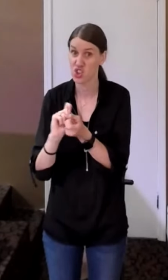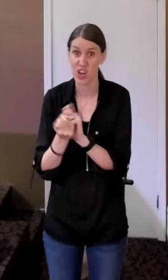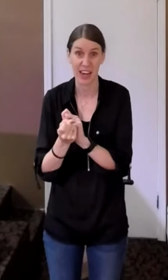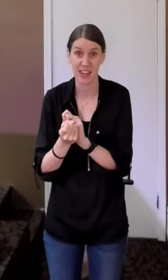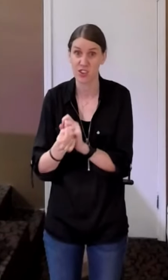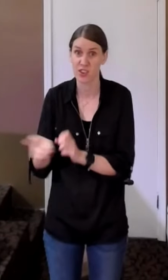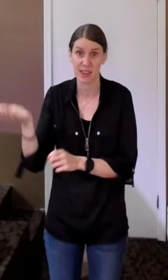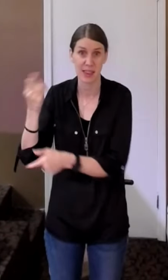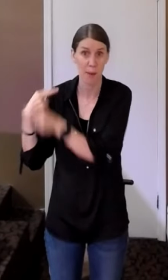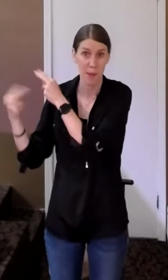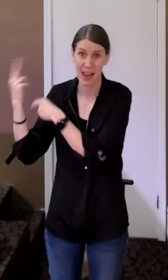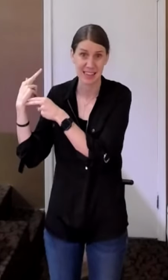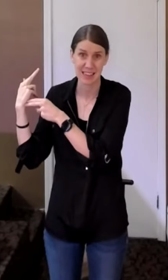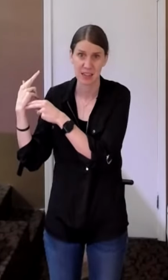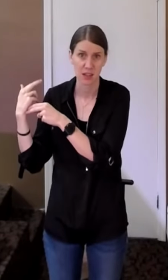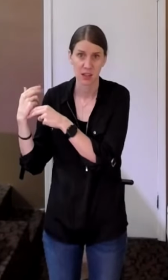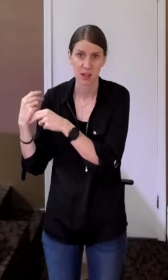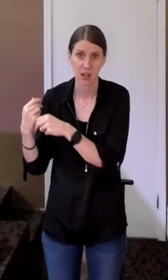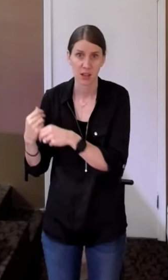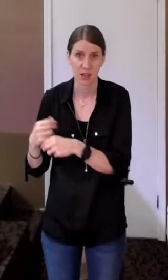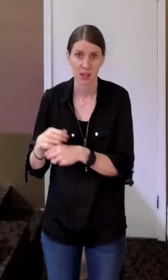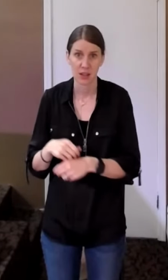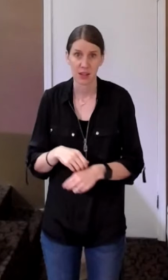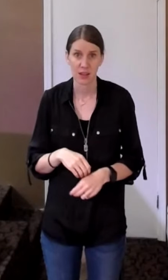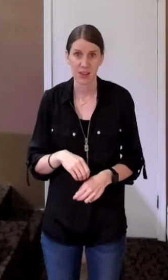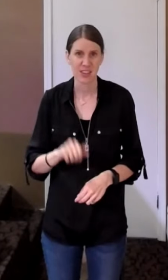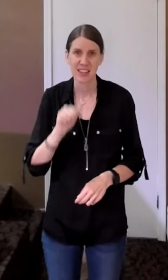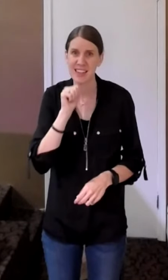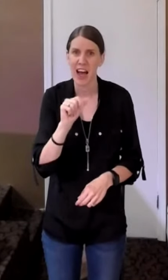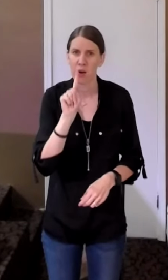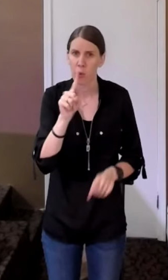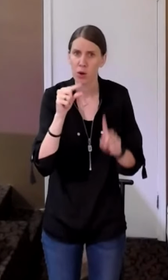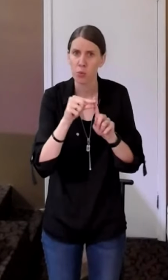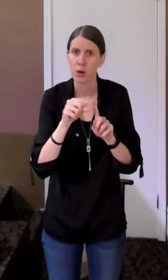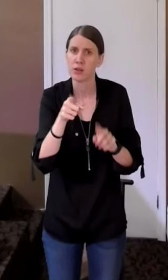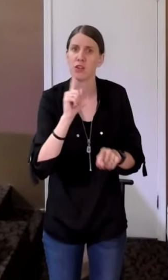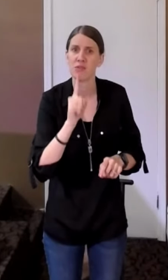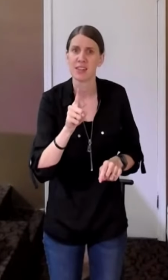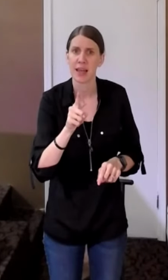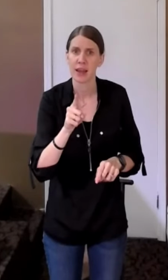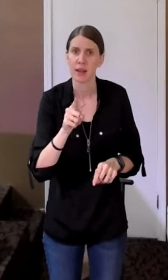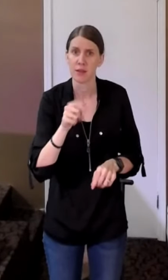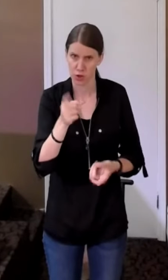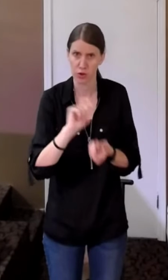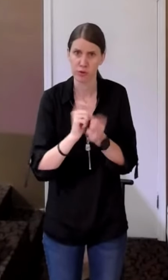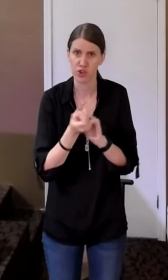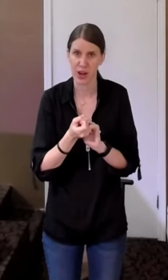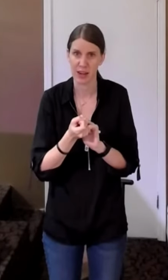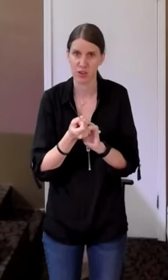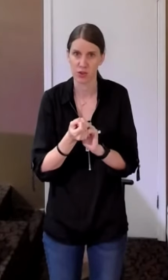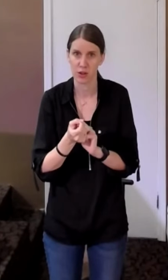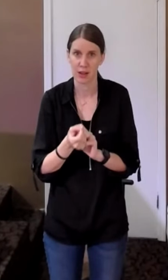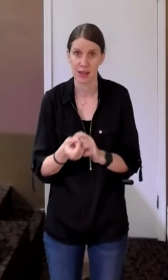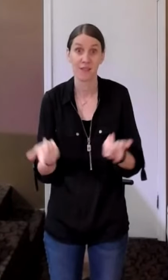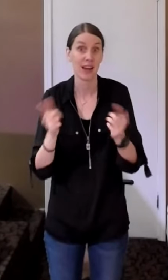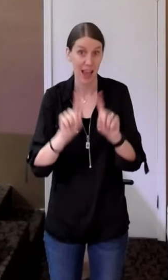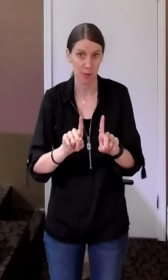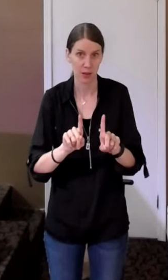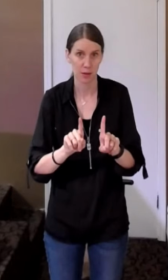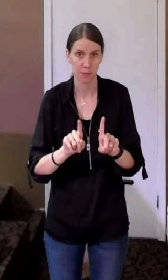can't fix those things. There's not a word that passed out of your lips that you can take back. There's not an action or